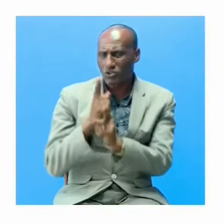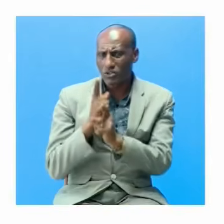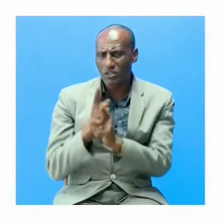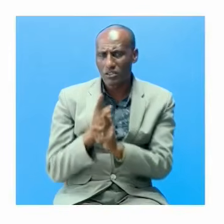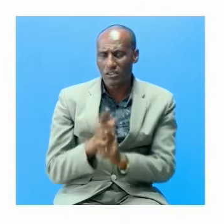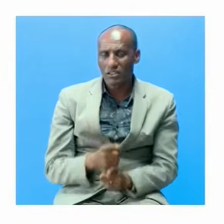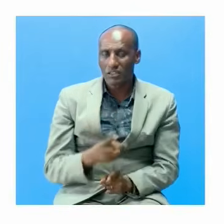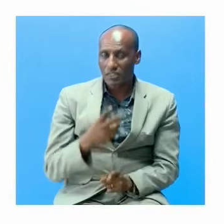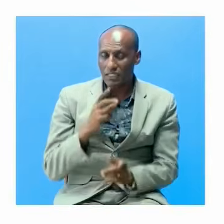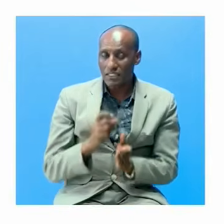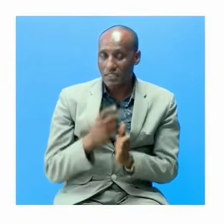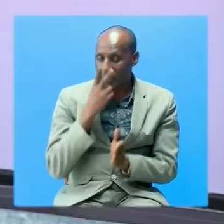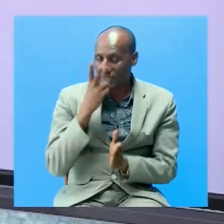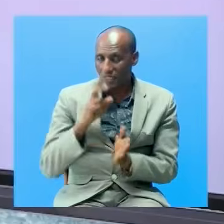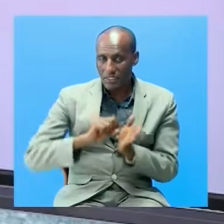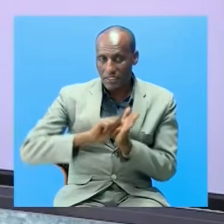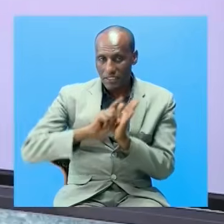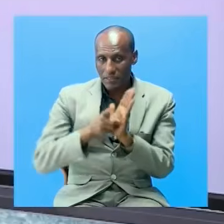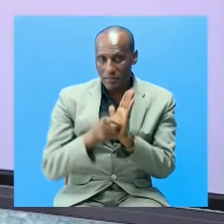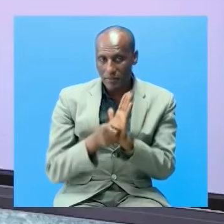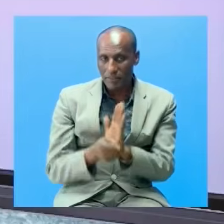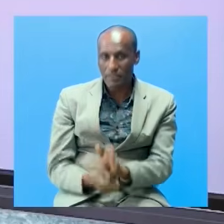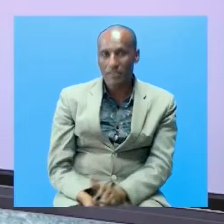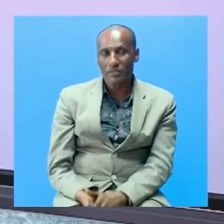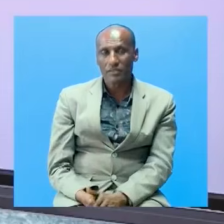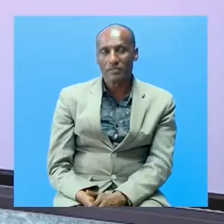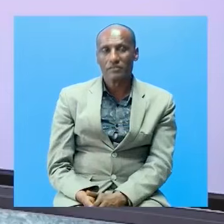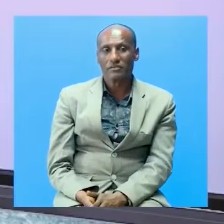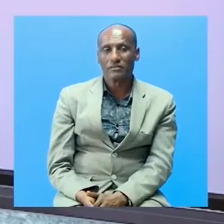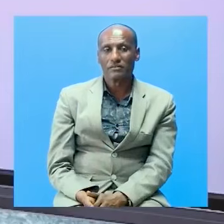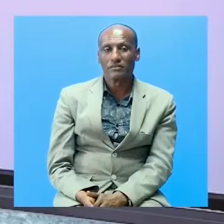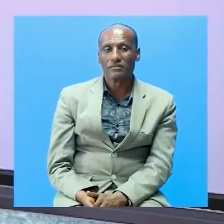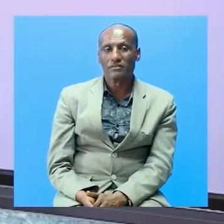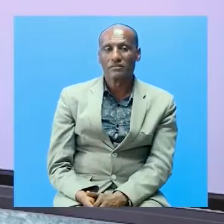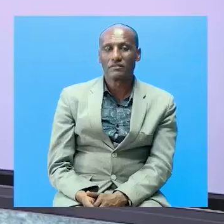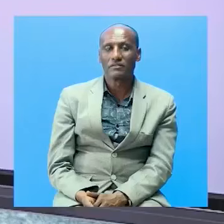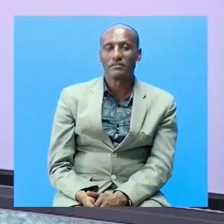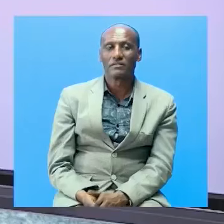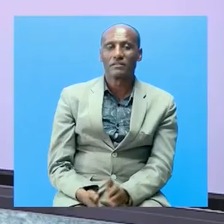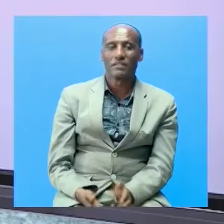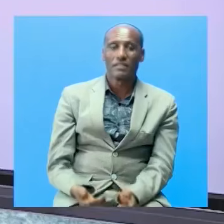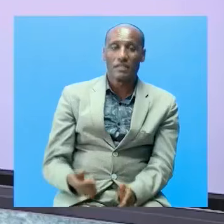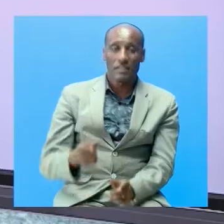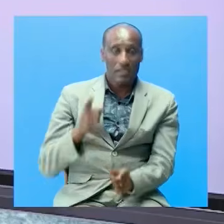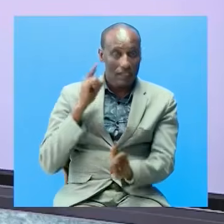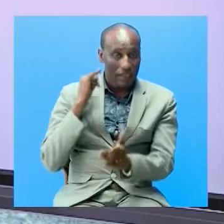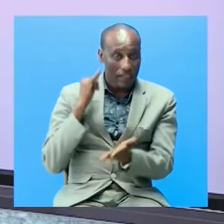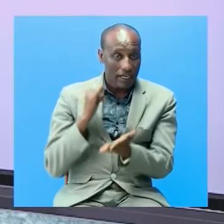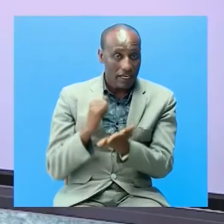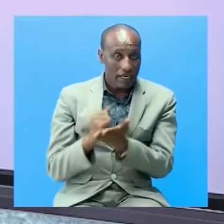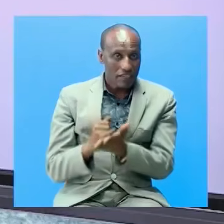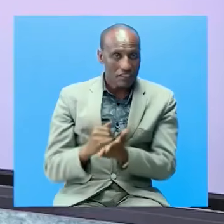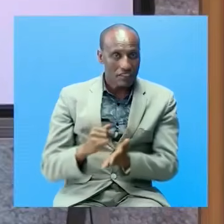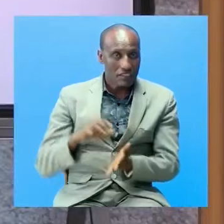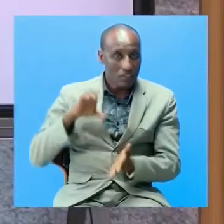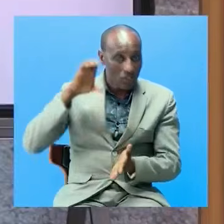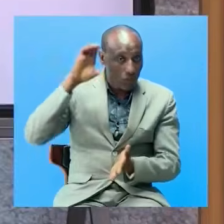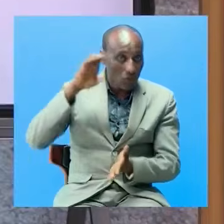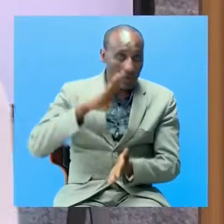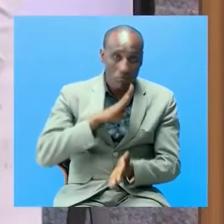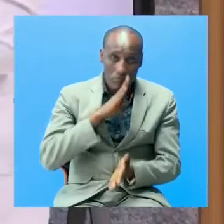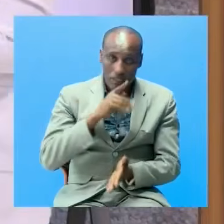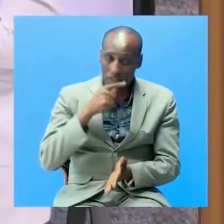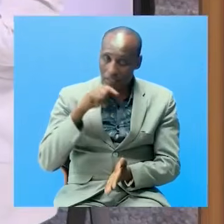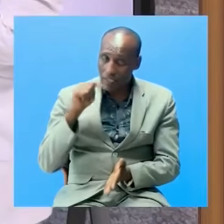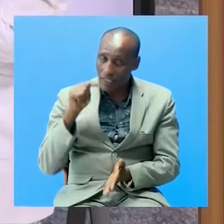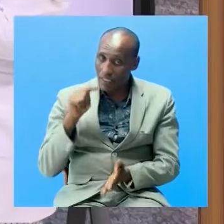certain. Or if you are not sure. Let us see this example. What did the student say?